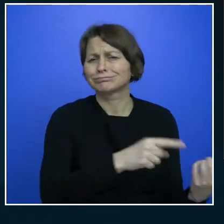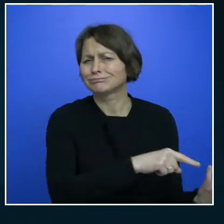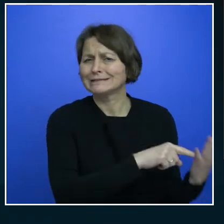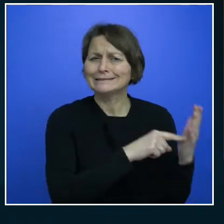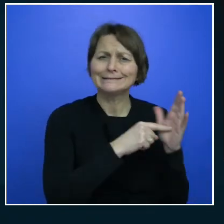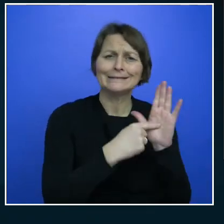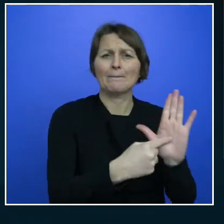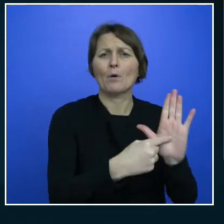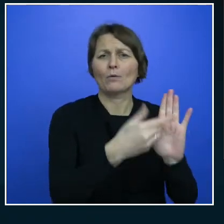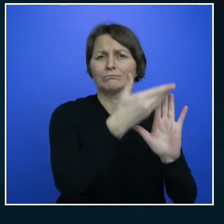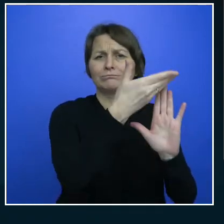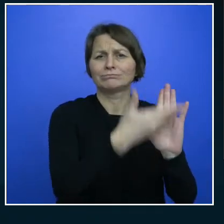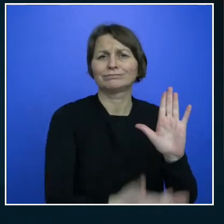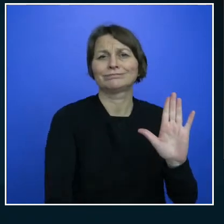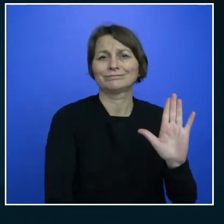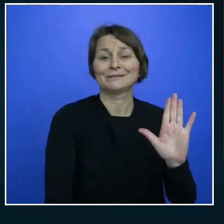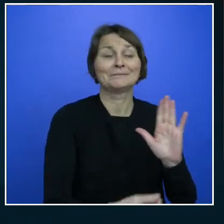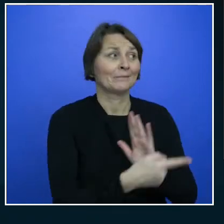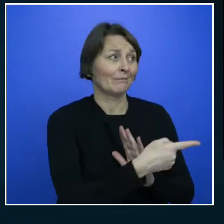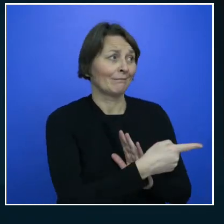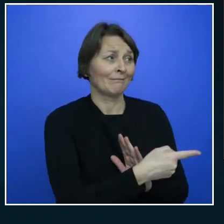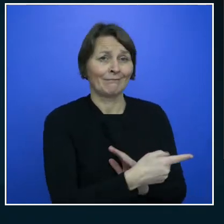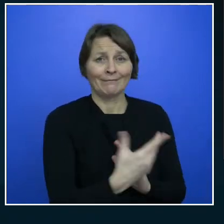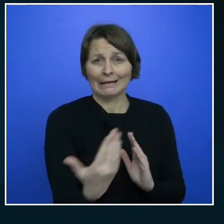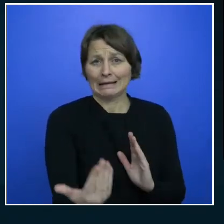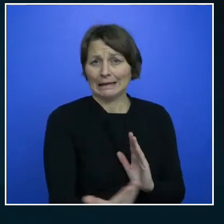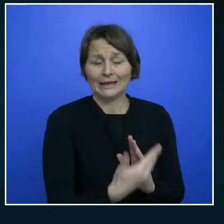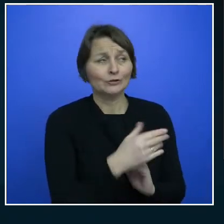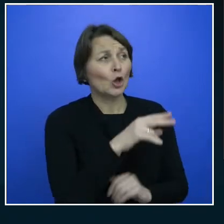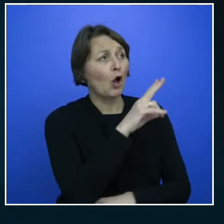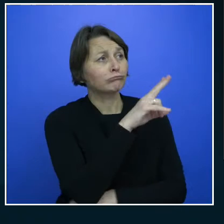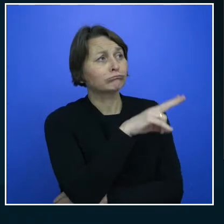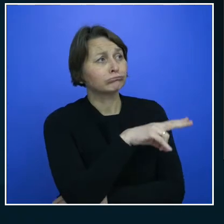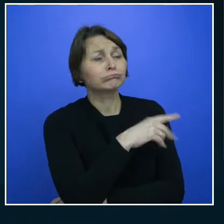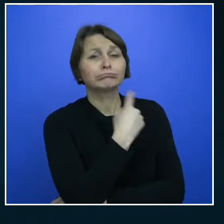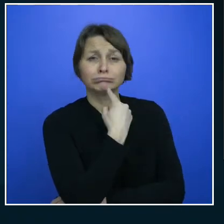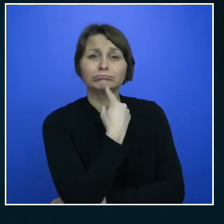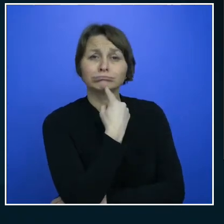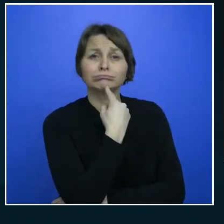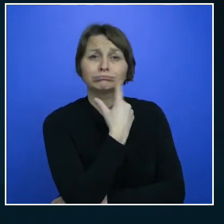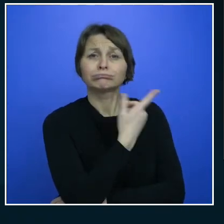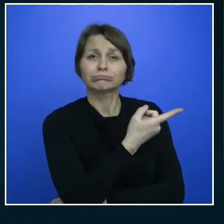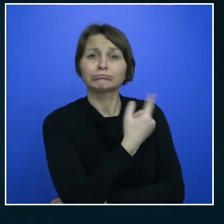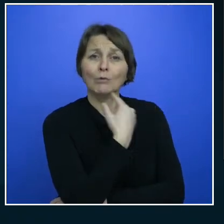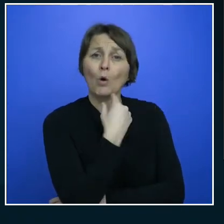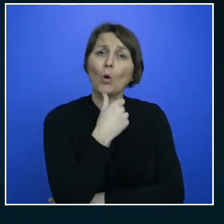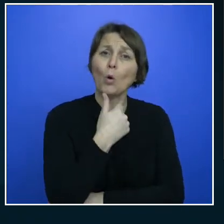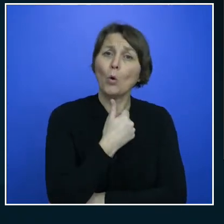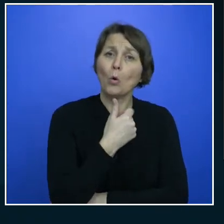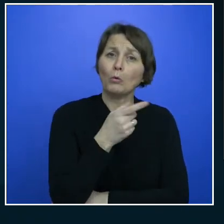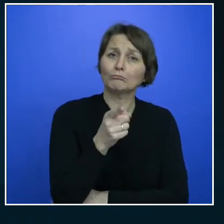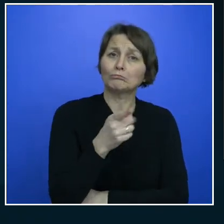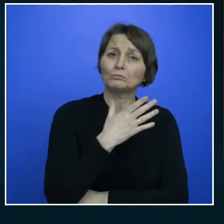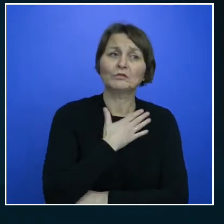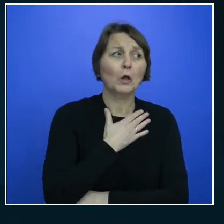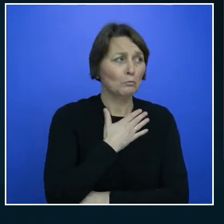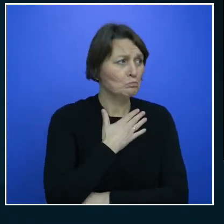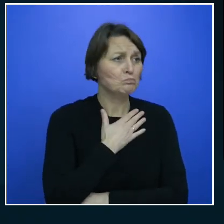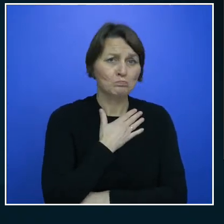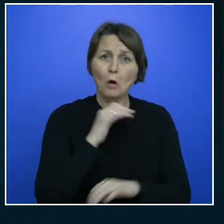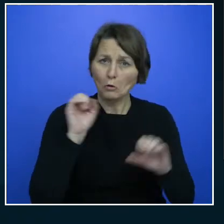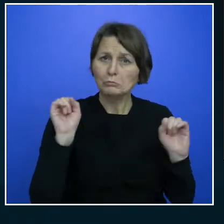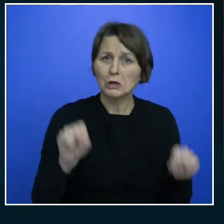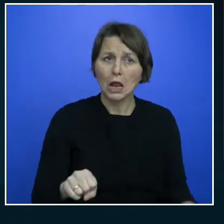already starts with something so easy that you feel that you should just at this moment already get started with